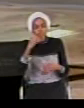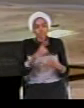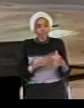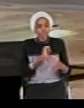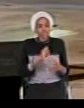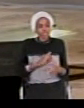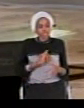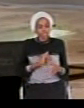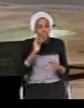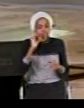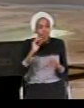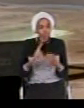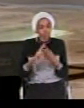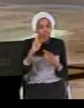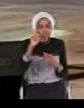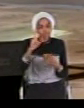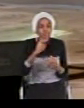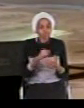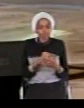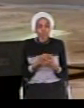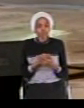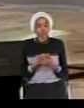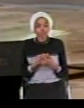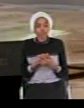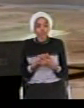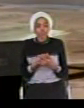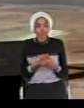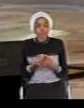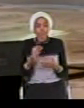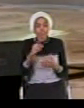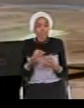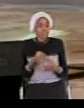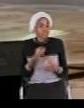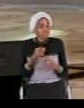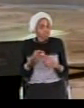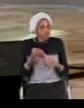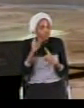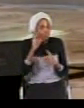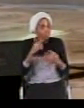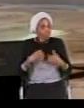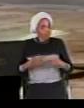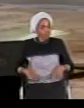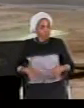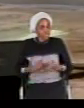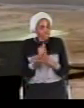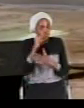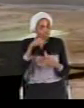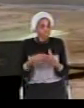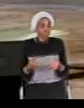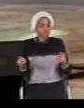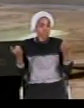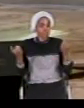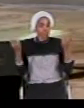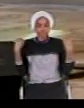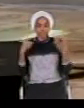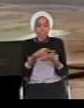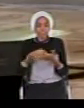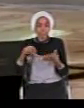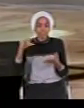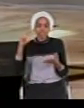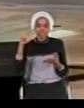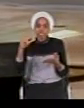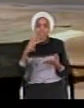you, unless ye have believed in vain. Look at verse 3. In verse